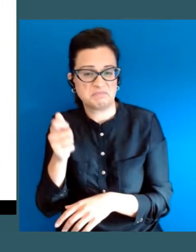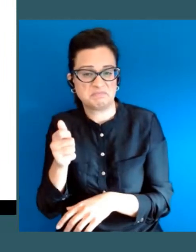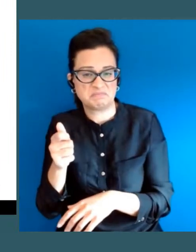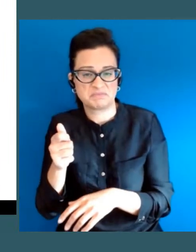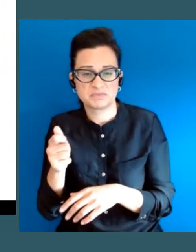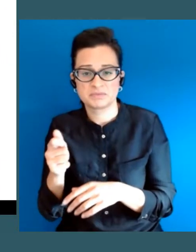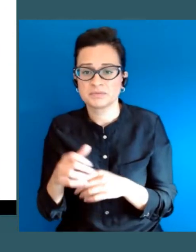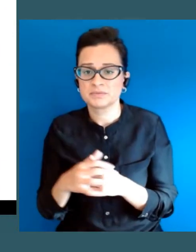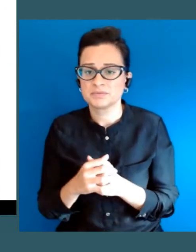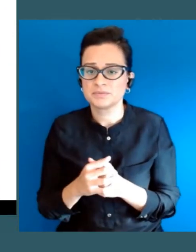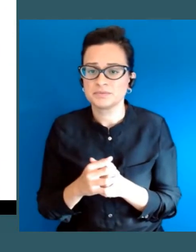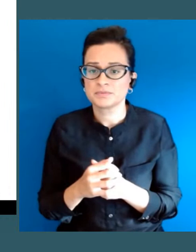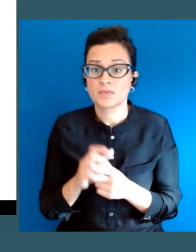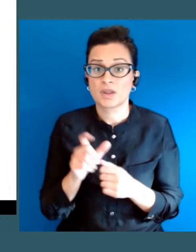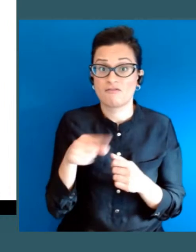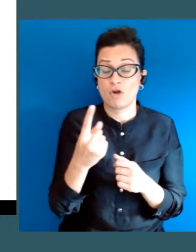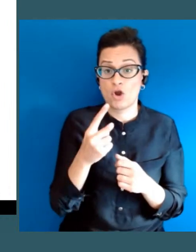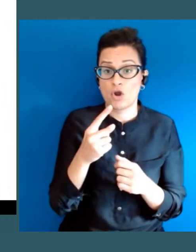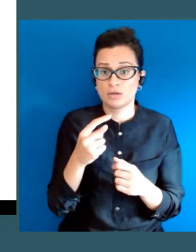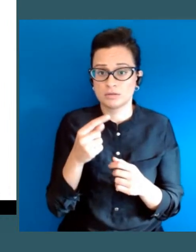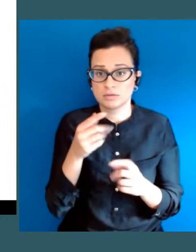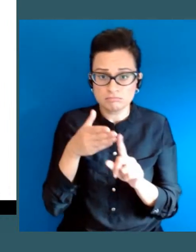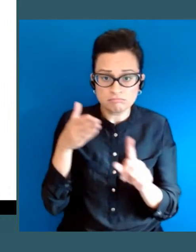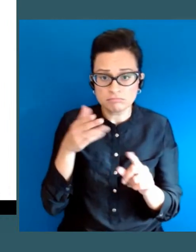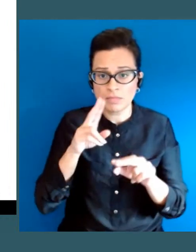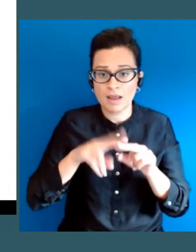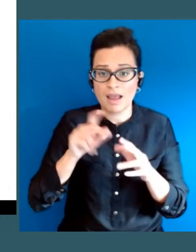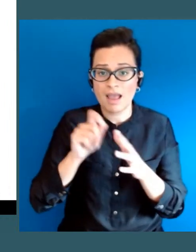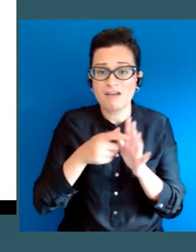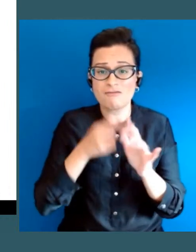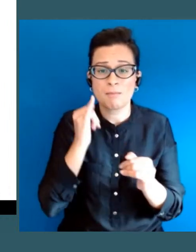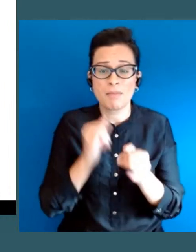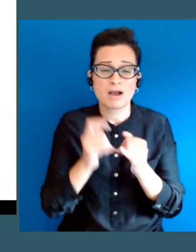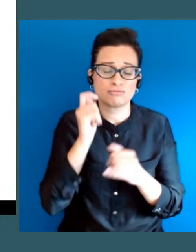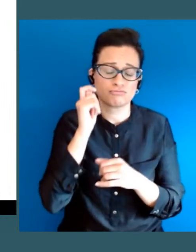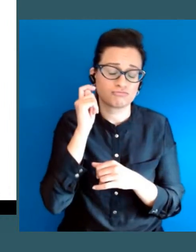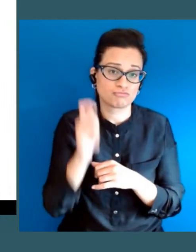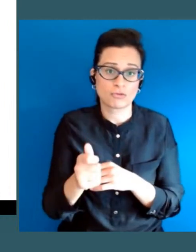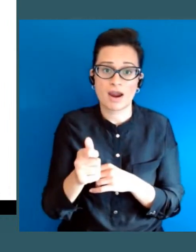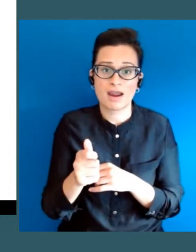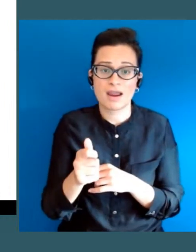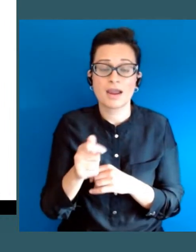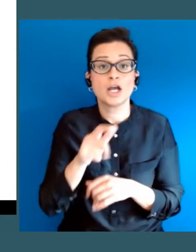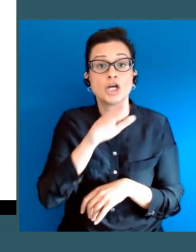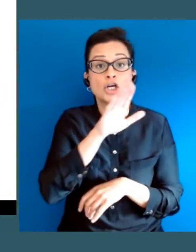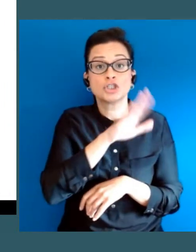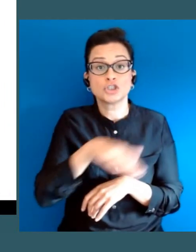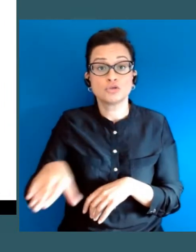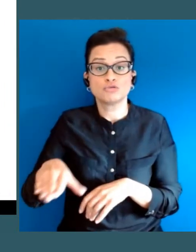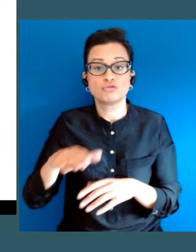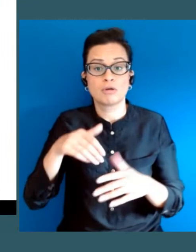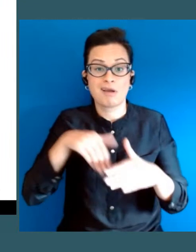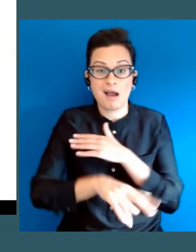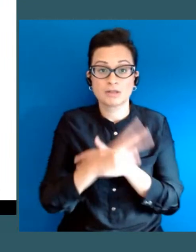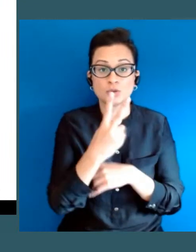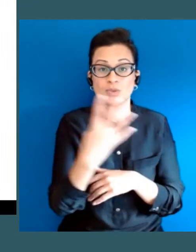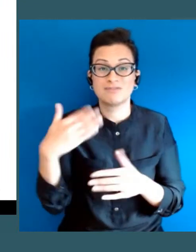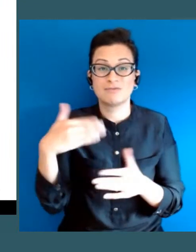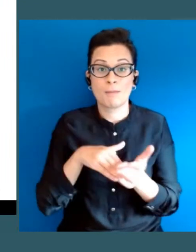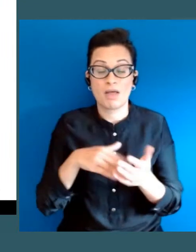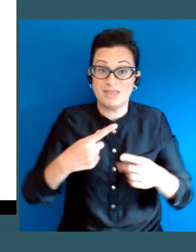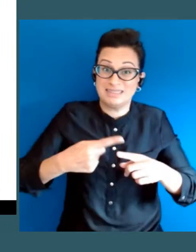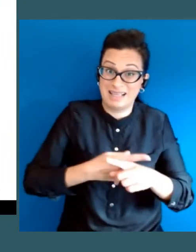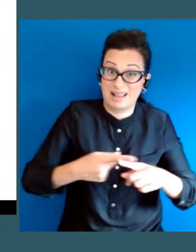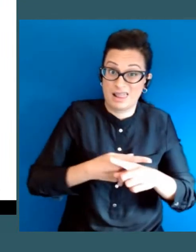So the first thing to note is FPIES is rare. So in children less than 24 months in England, the reason we only could present